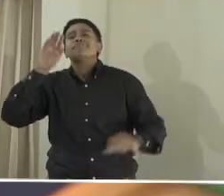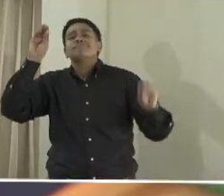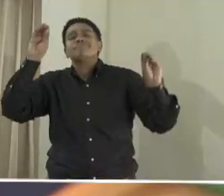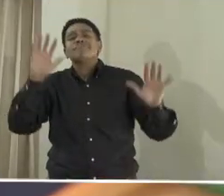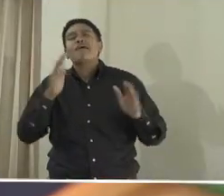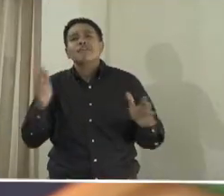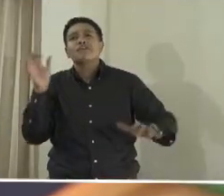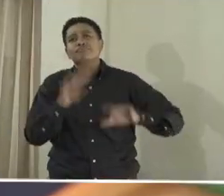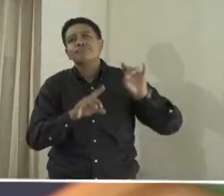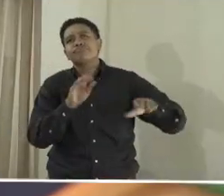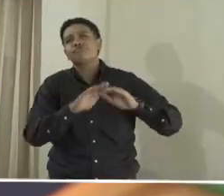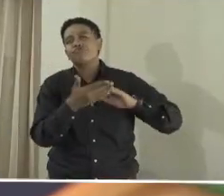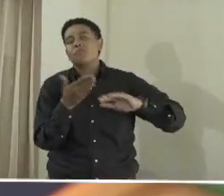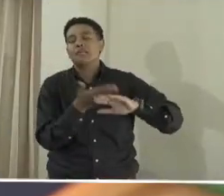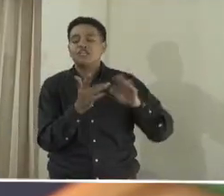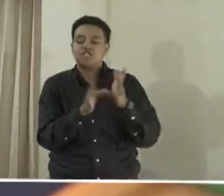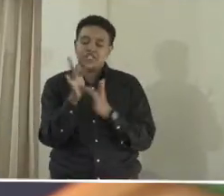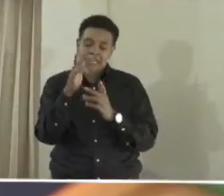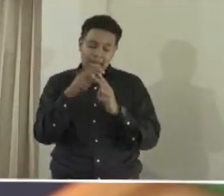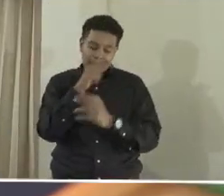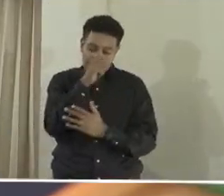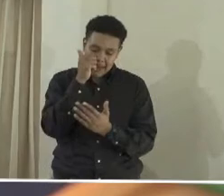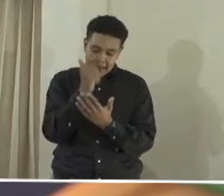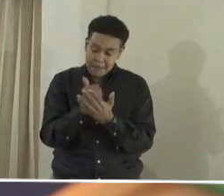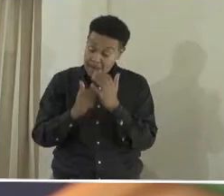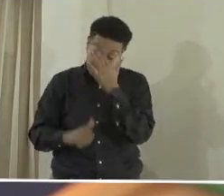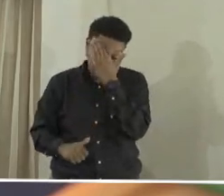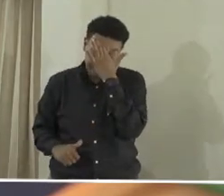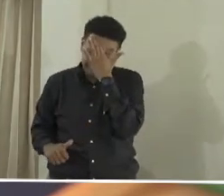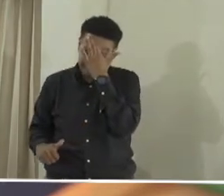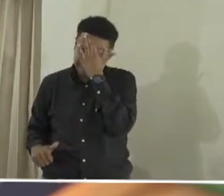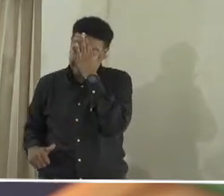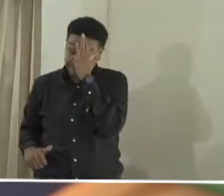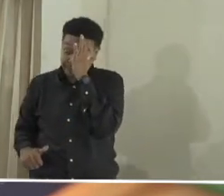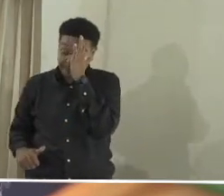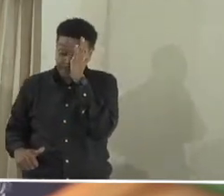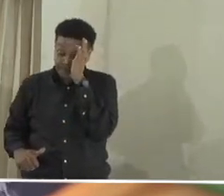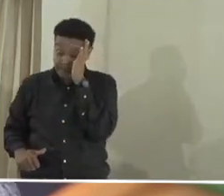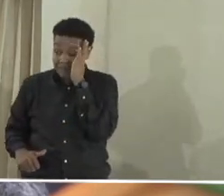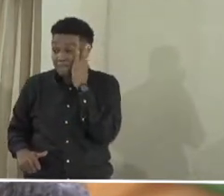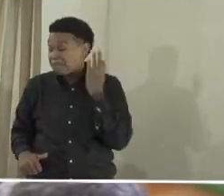this nation. In Jesus' name we pray. Amen.